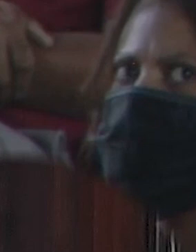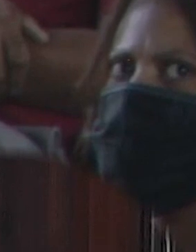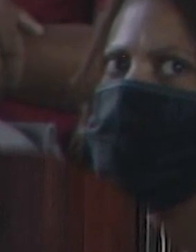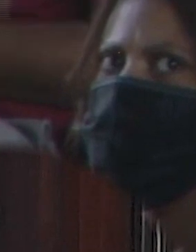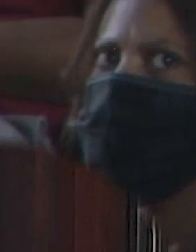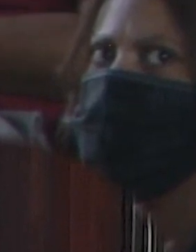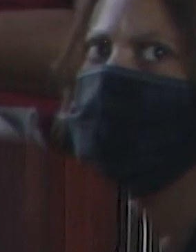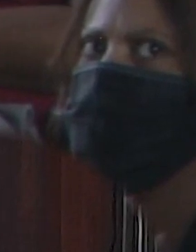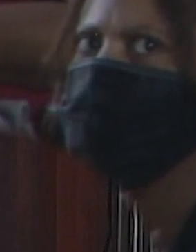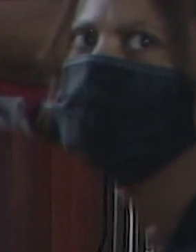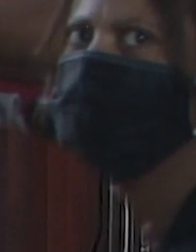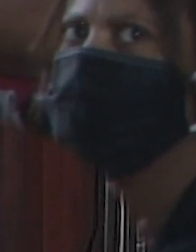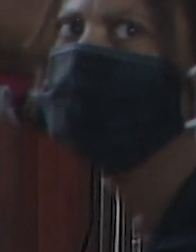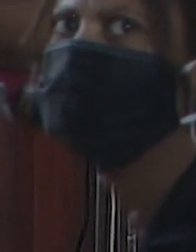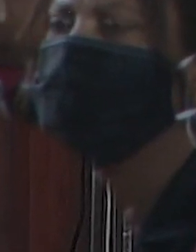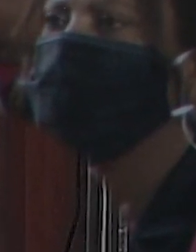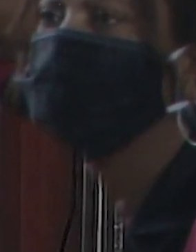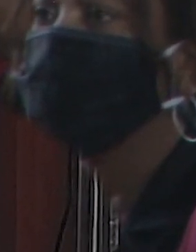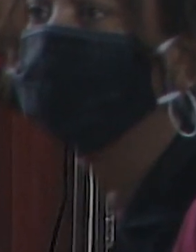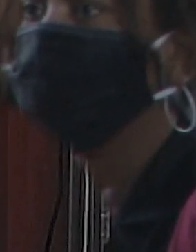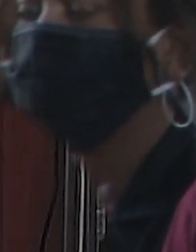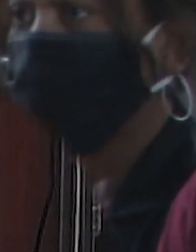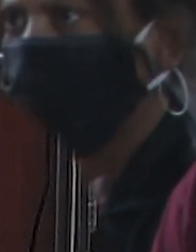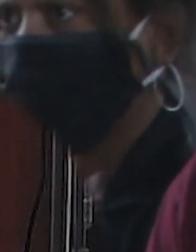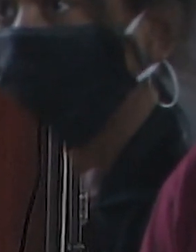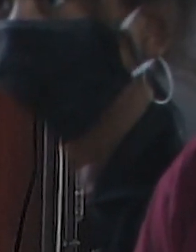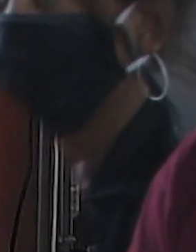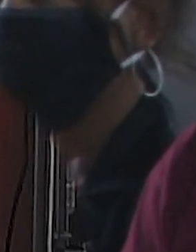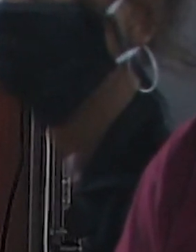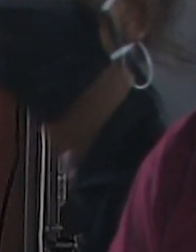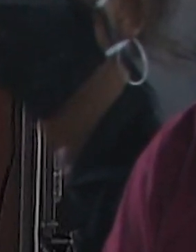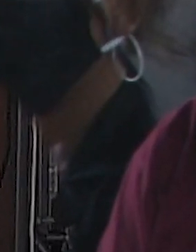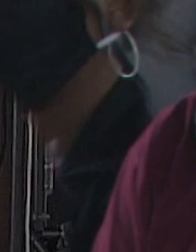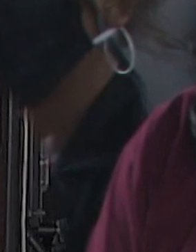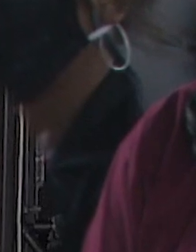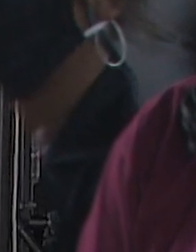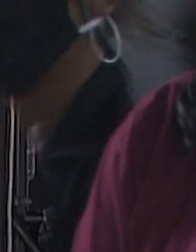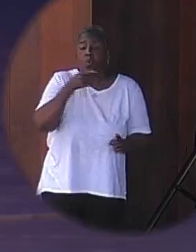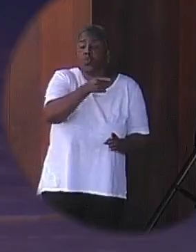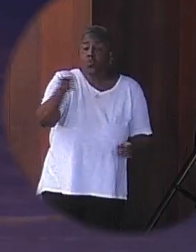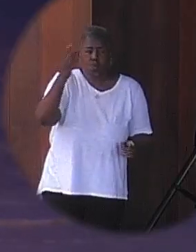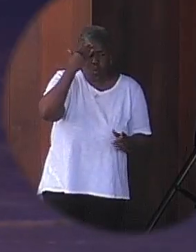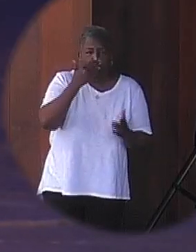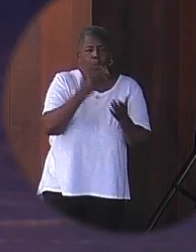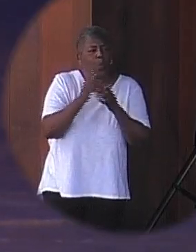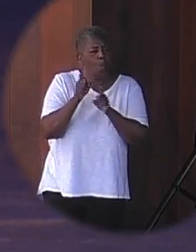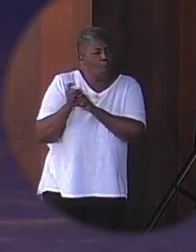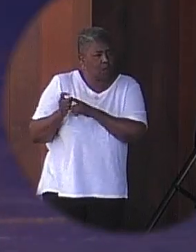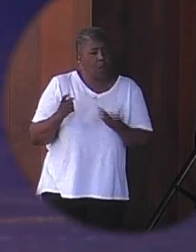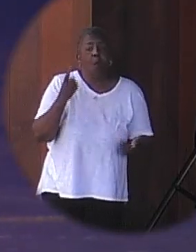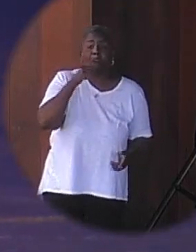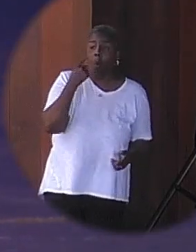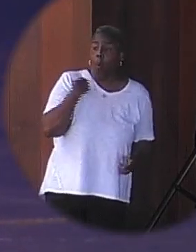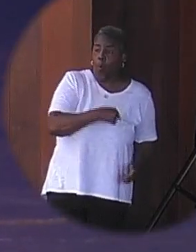Romans chapter 8 that we preached a few weeks ago, where Paul declares these words, you know them well,